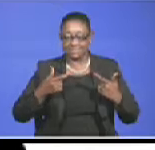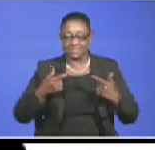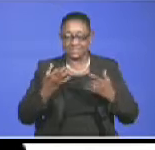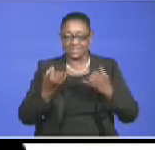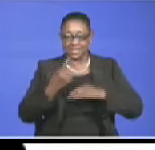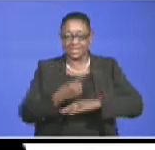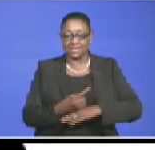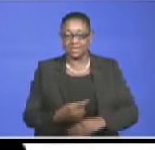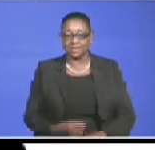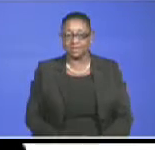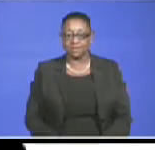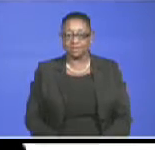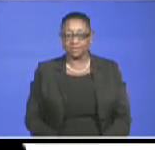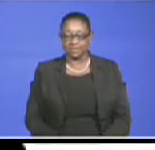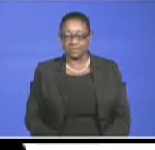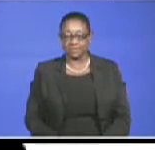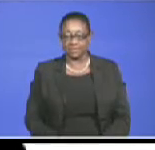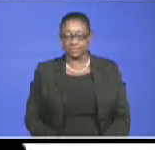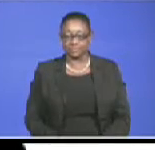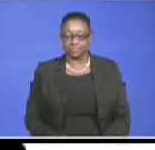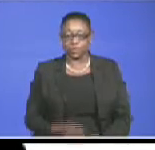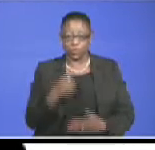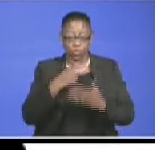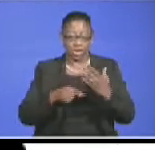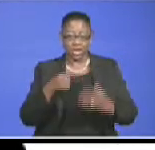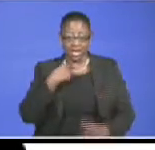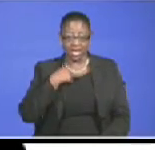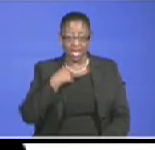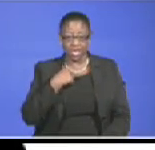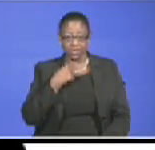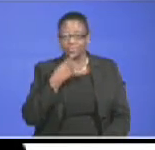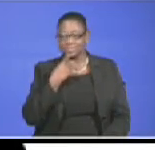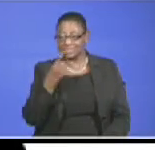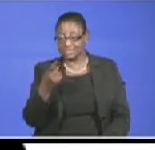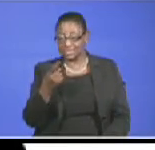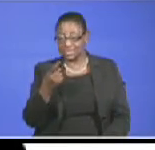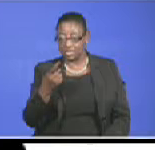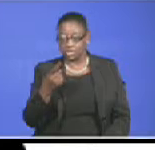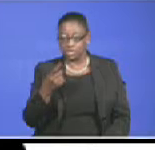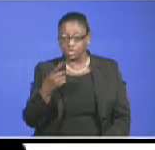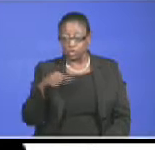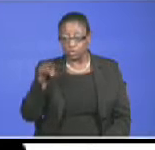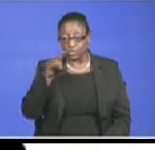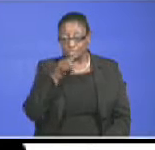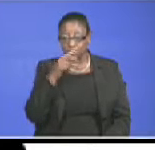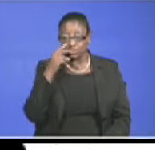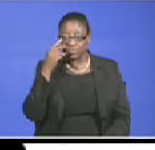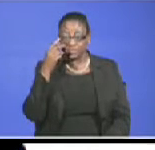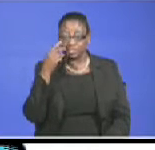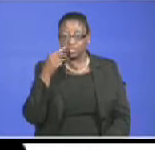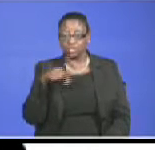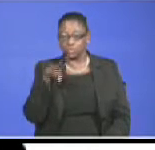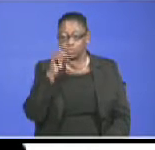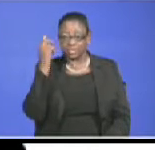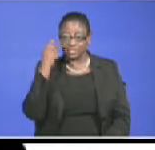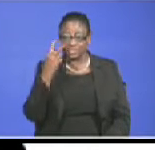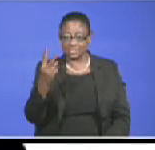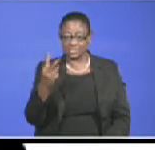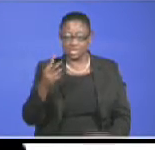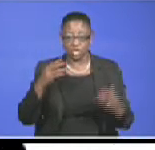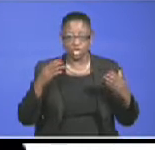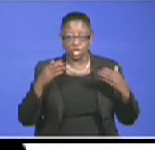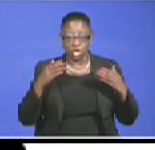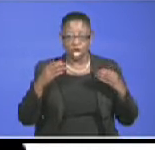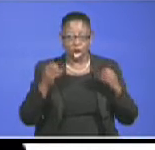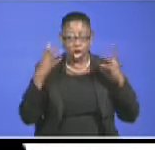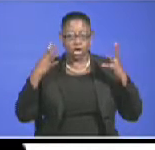representation. What I would go on the record of saying is we'll definitely see a greater amount of youth